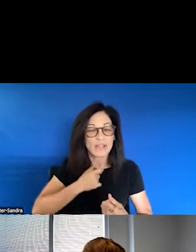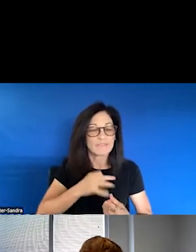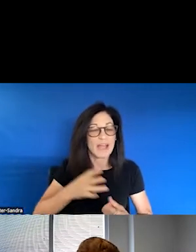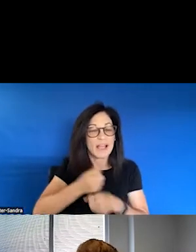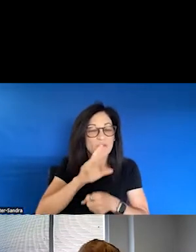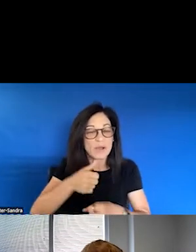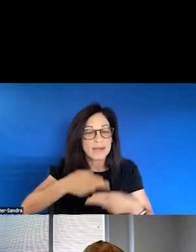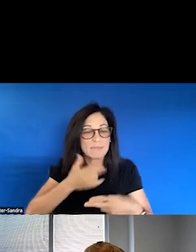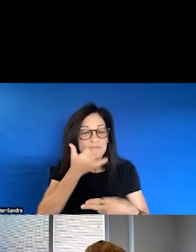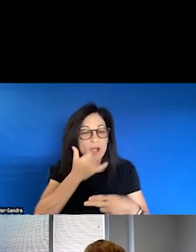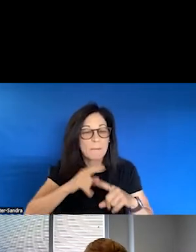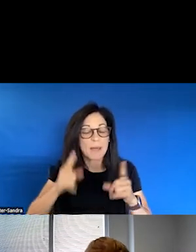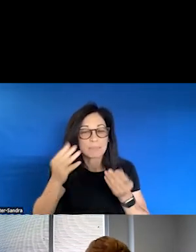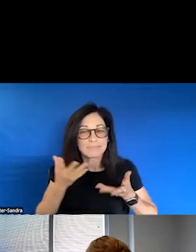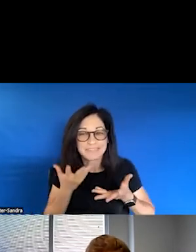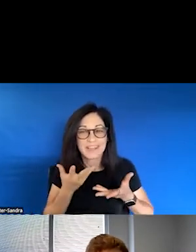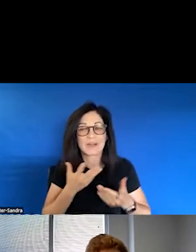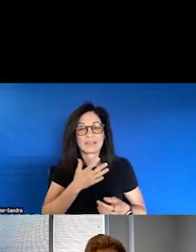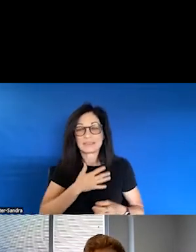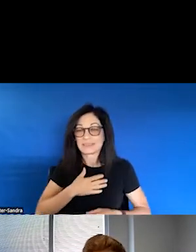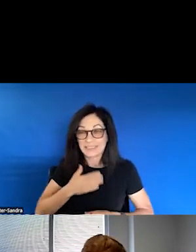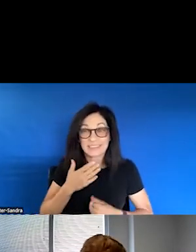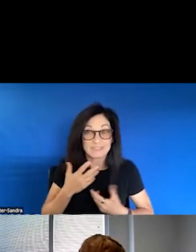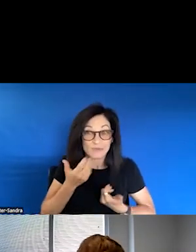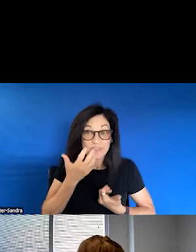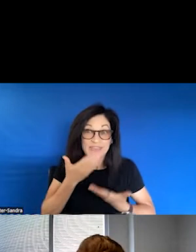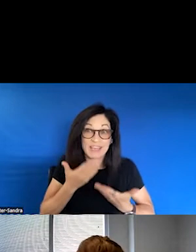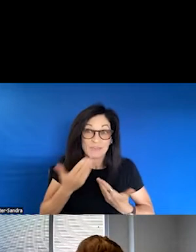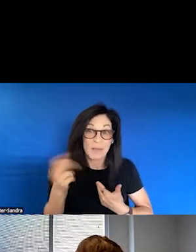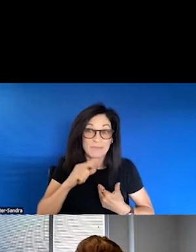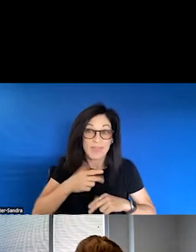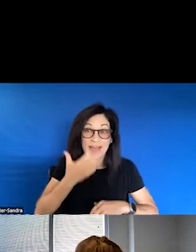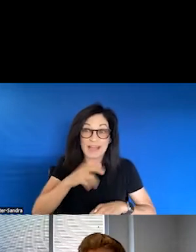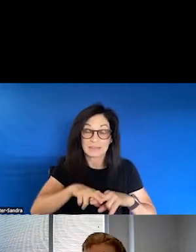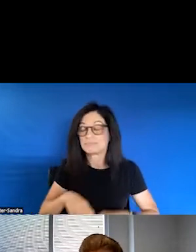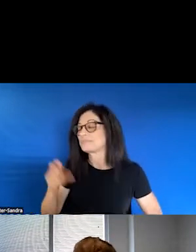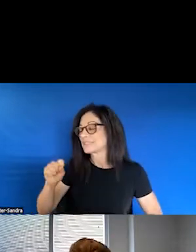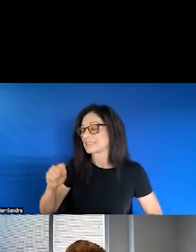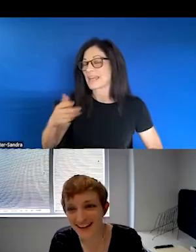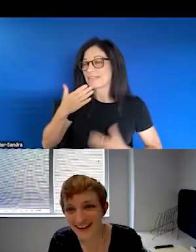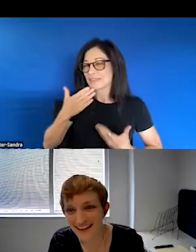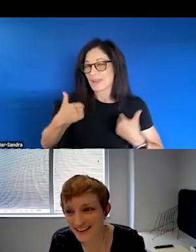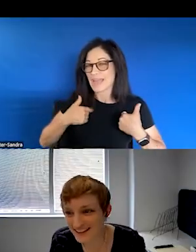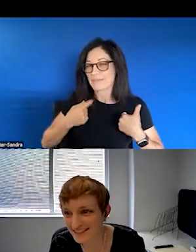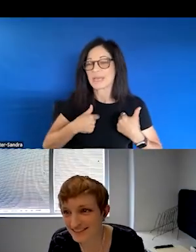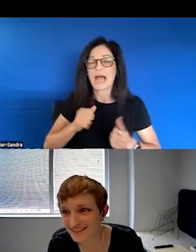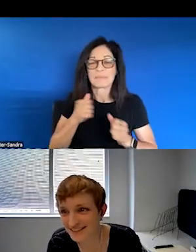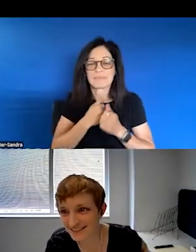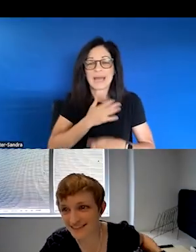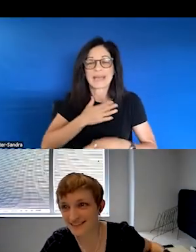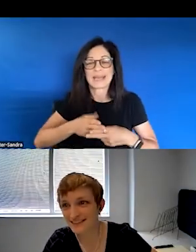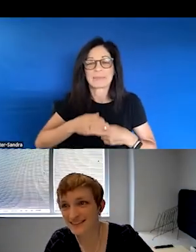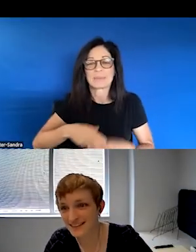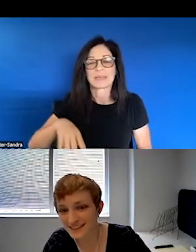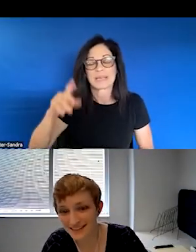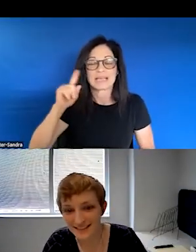for today's trivia hot seat. No, thank you so much for having me. Yeah, it's pronounced Shawnee. I'm with Mental Health America